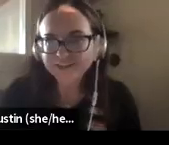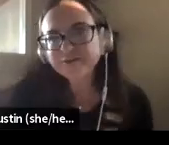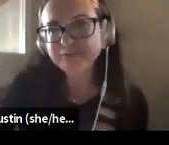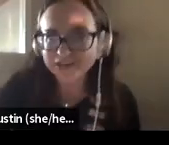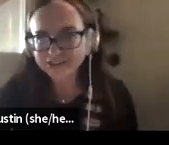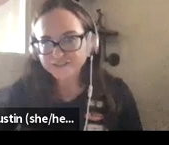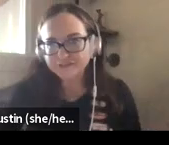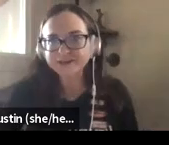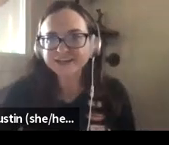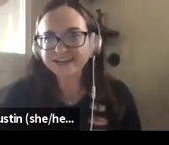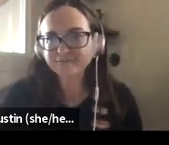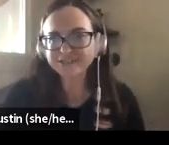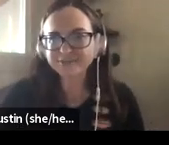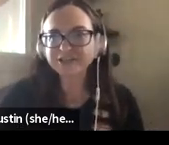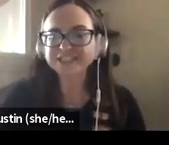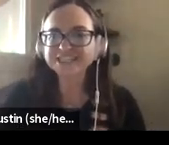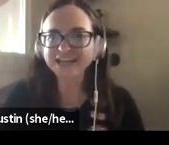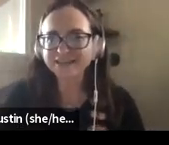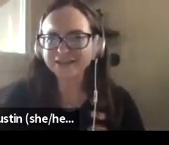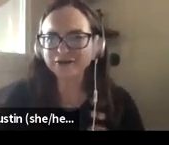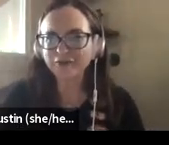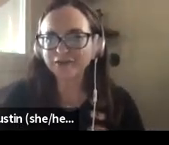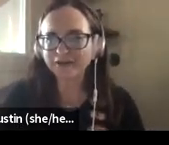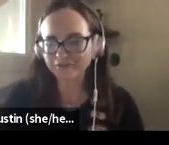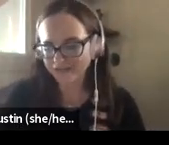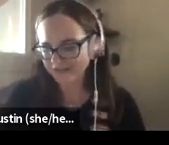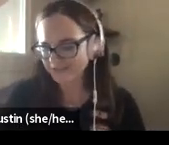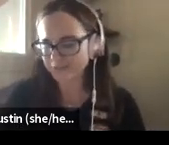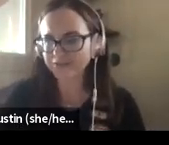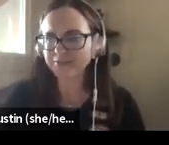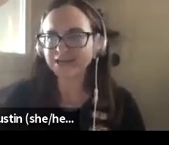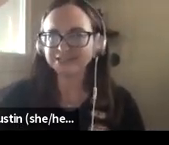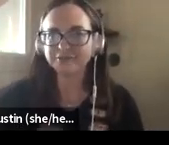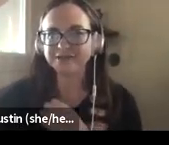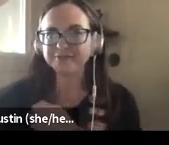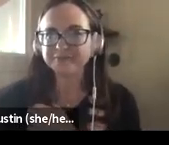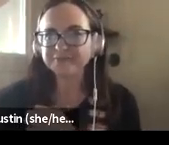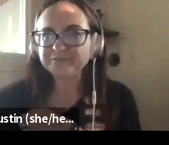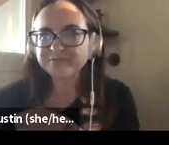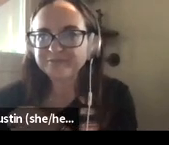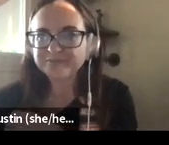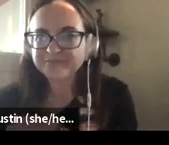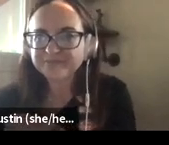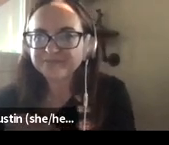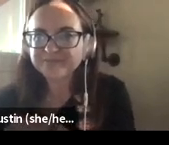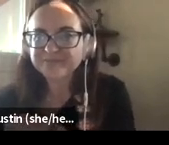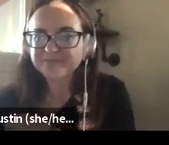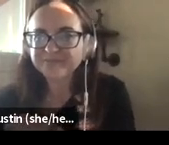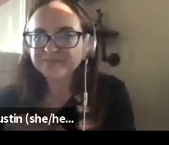sun is setting in my background, so I must apologize. I think, are we about ready to bring them back, Shelby?